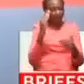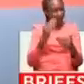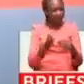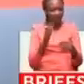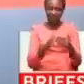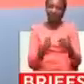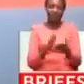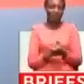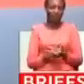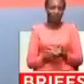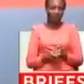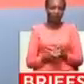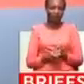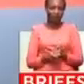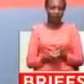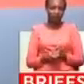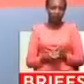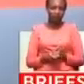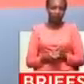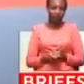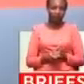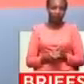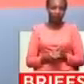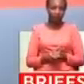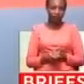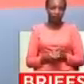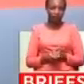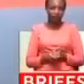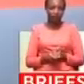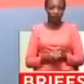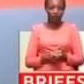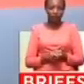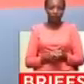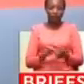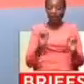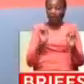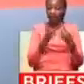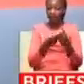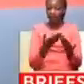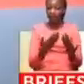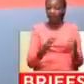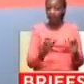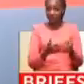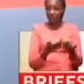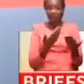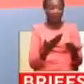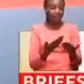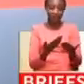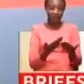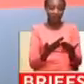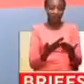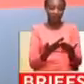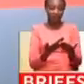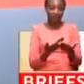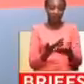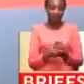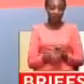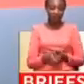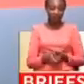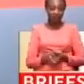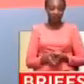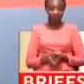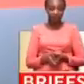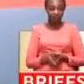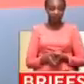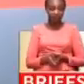know, all of a sudden they start closing. Crazy things just begin happening. You know, when you're under attack, you can tell because